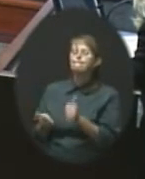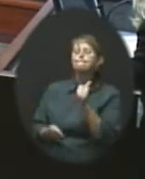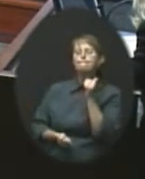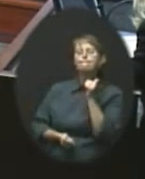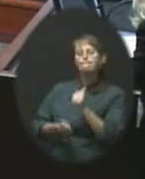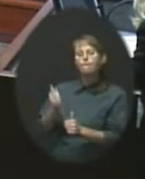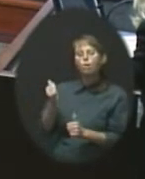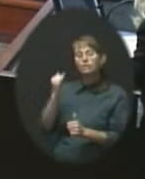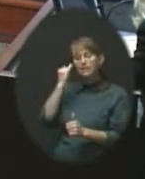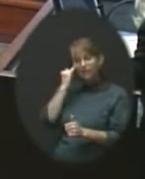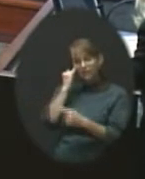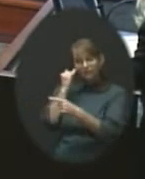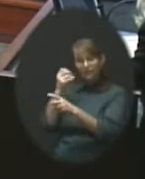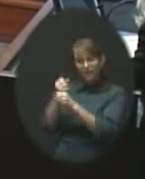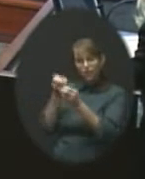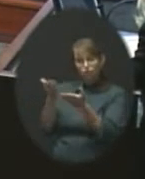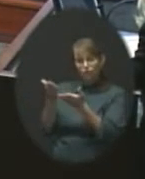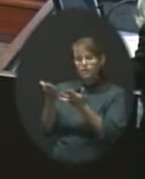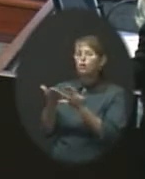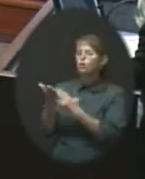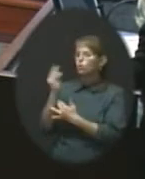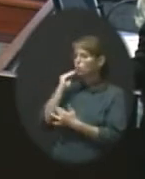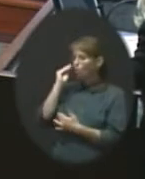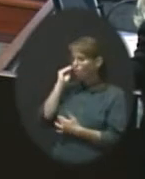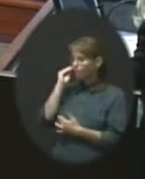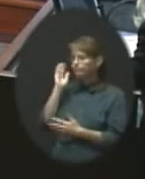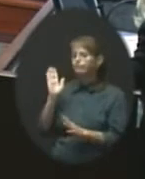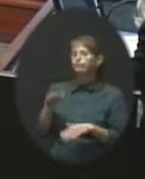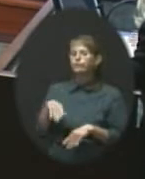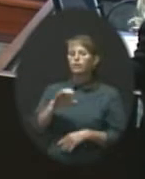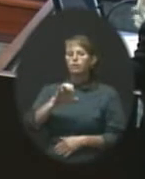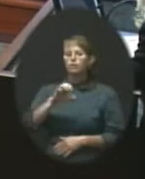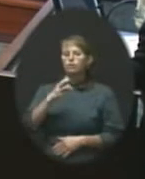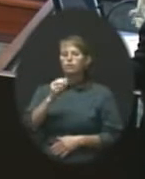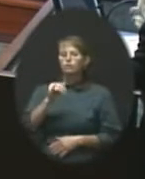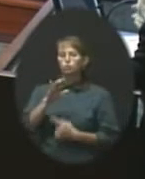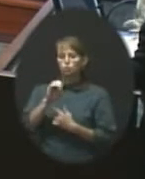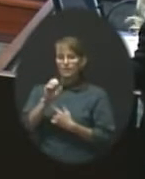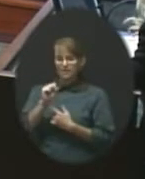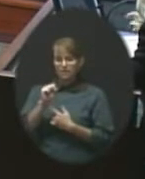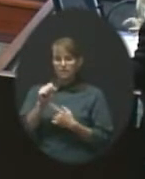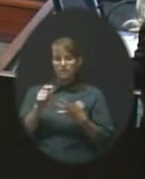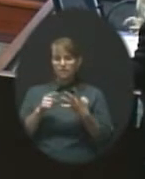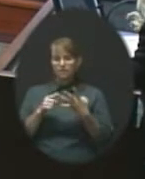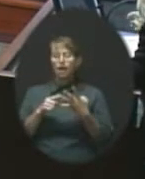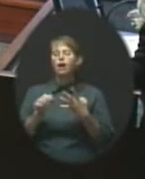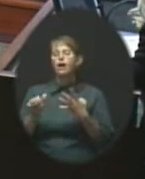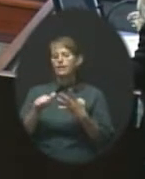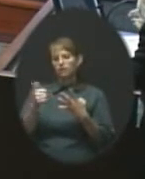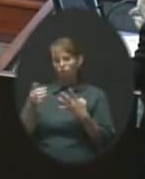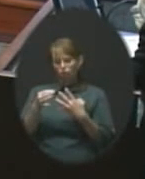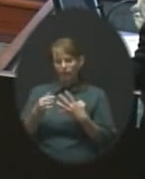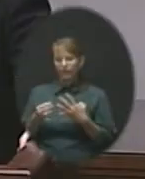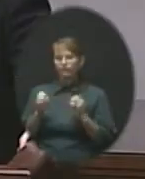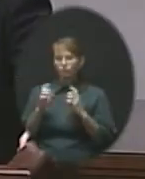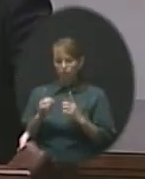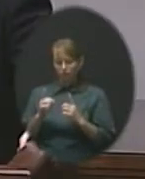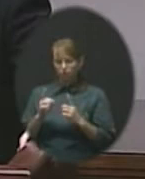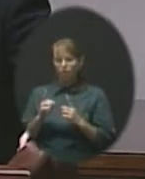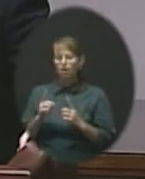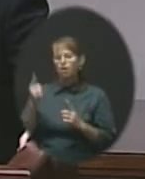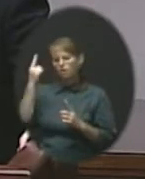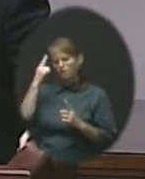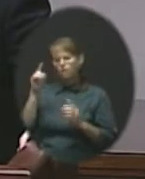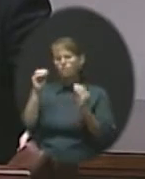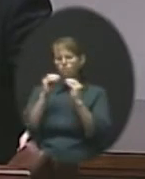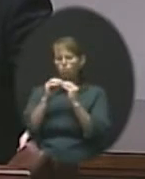home. Okay. At their homes. Mm-hmm. Choices? Choices is, again, a similar alt-ed program. This is for an even more